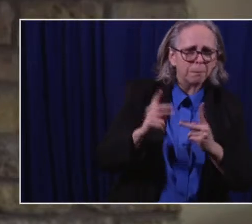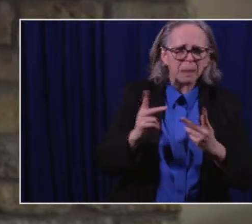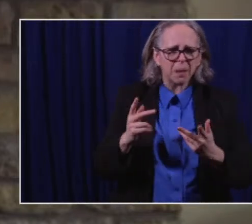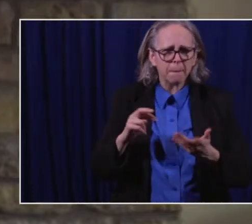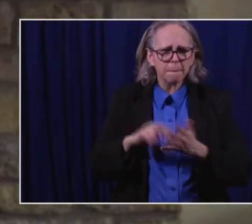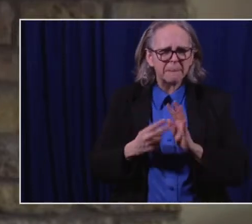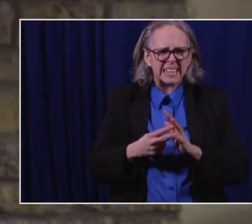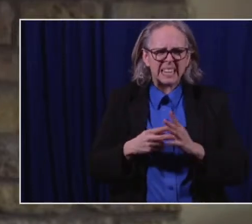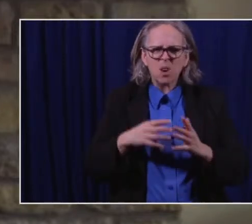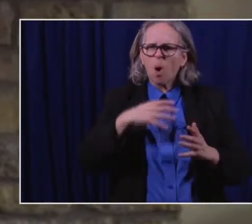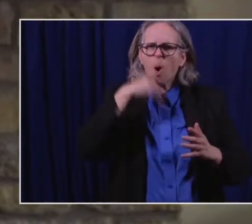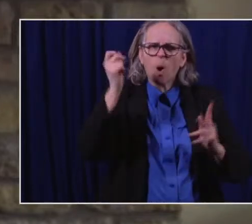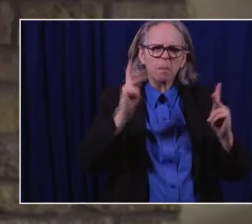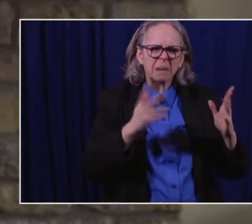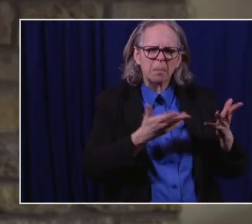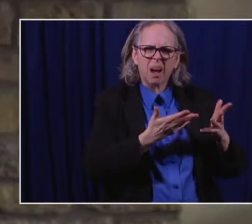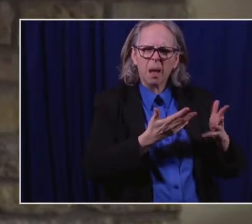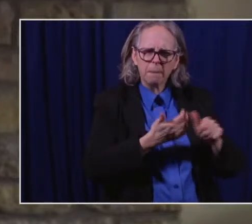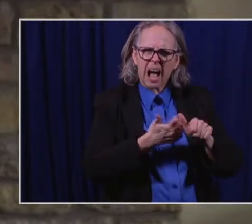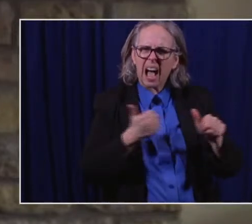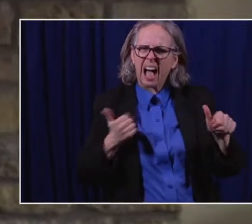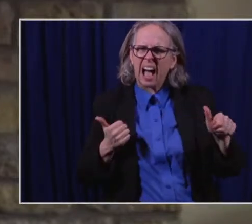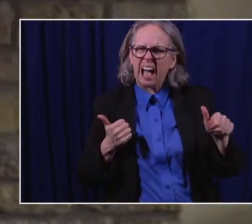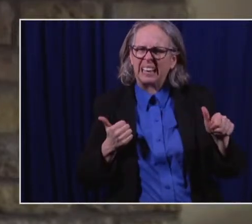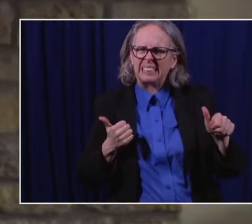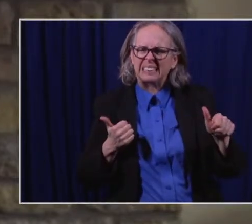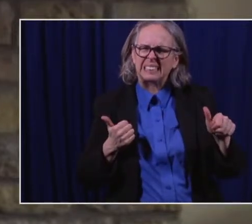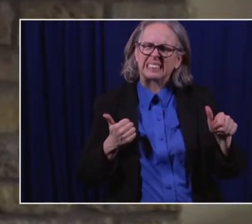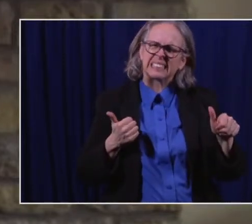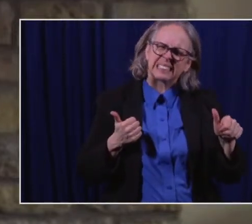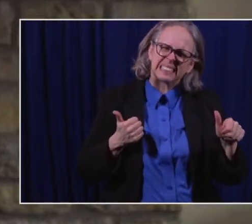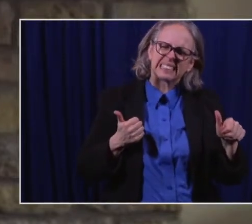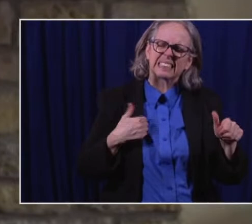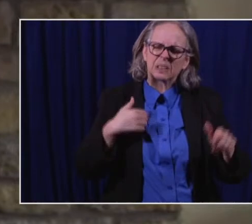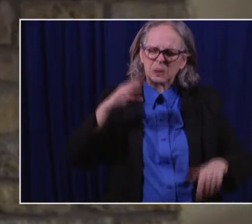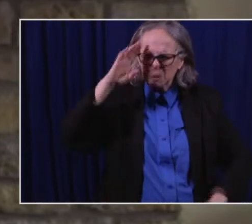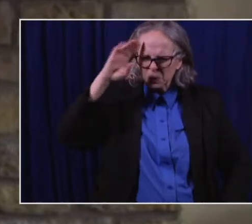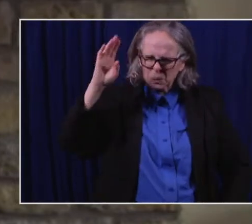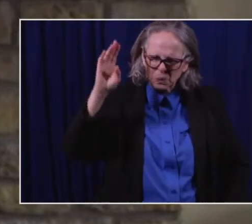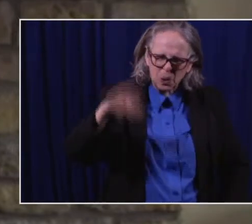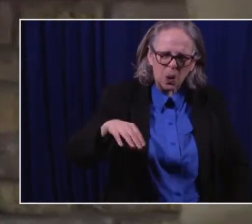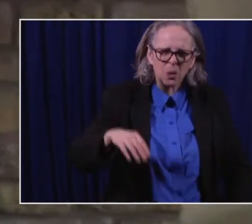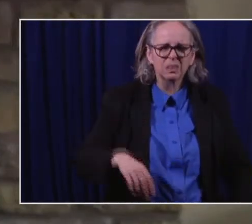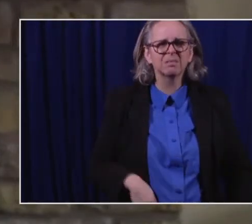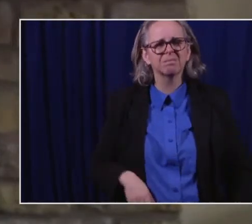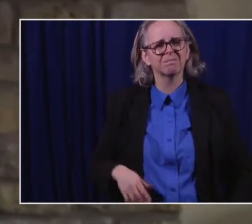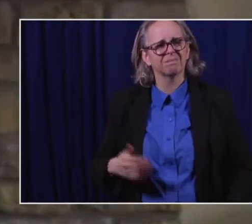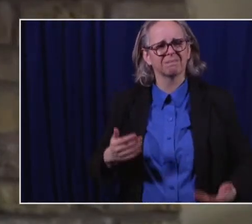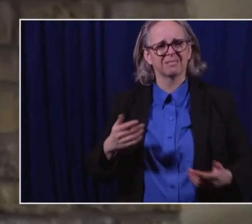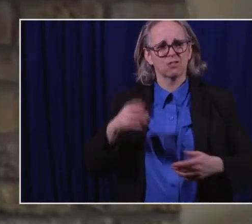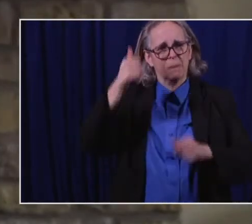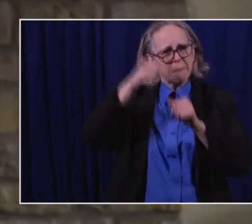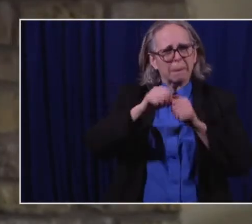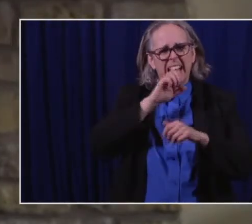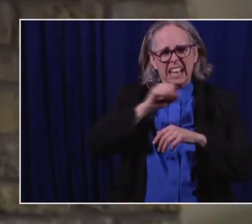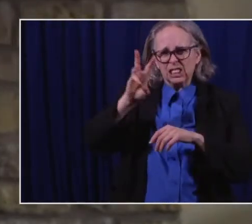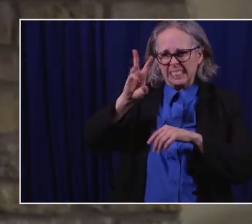going to hold at 65. And when you talk about people crowding them